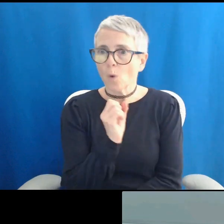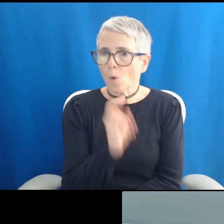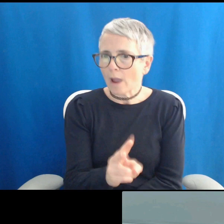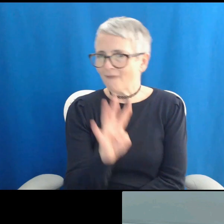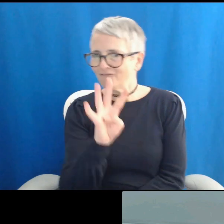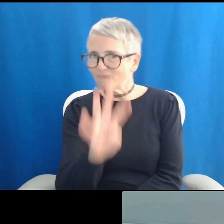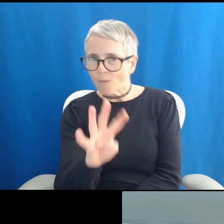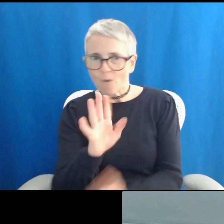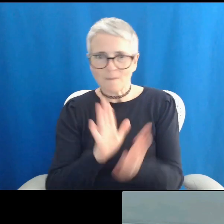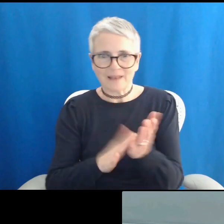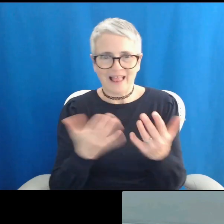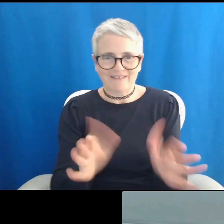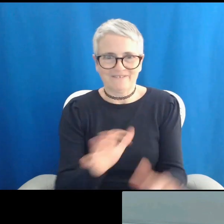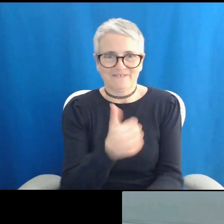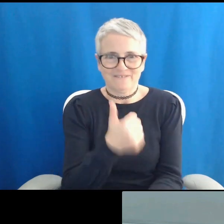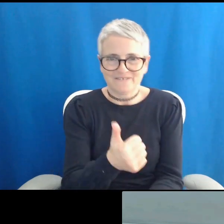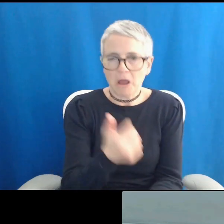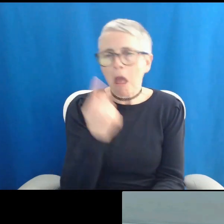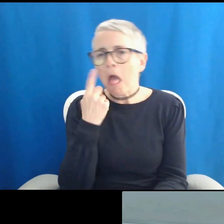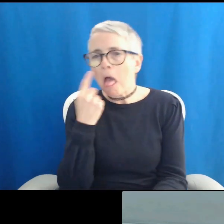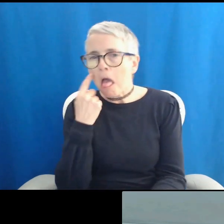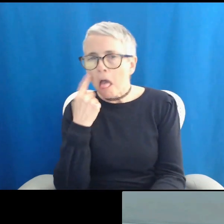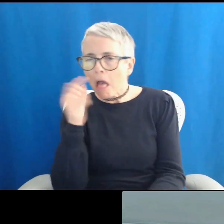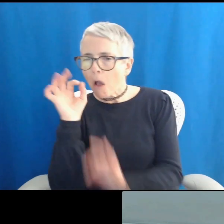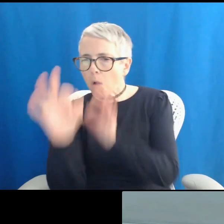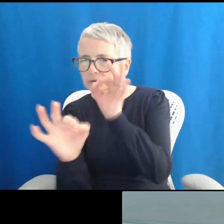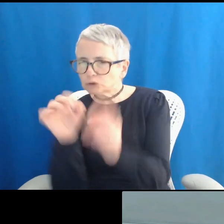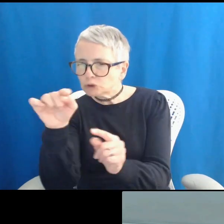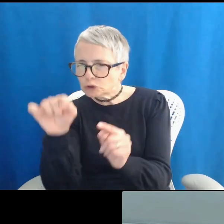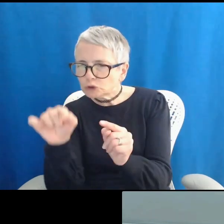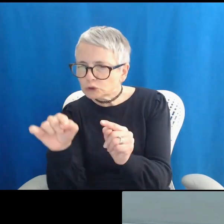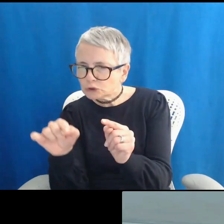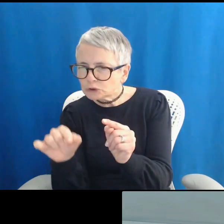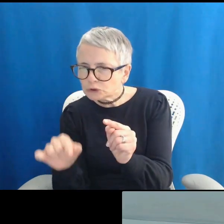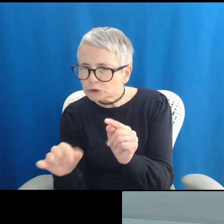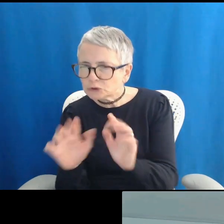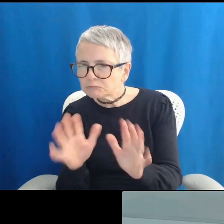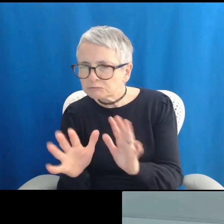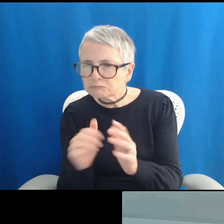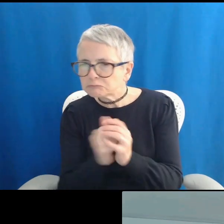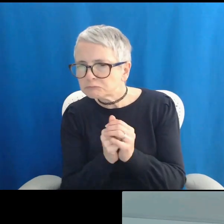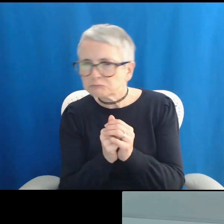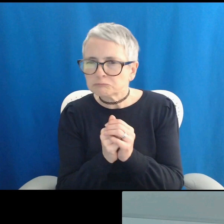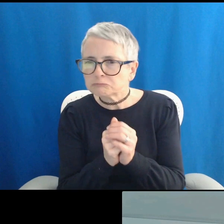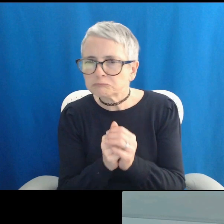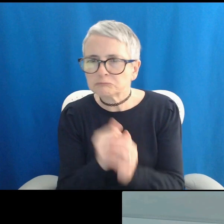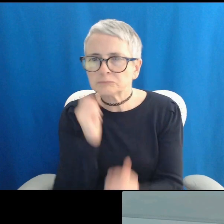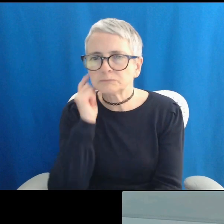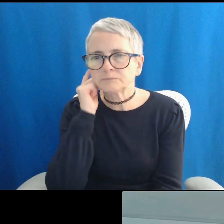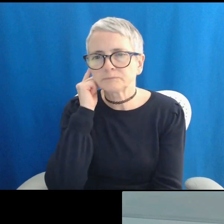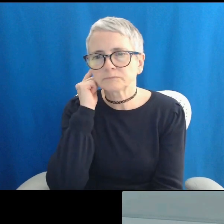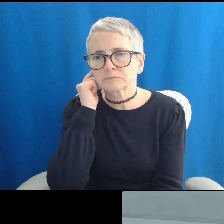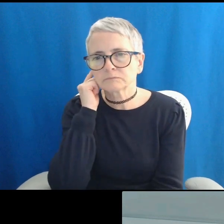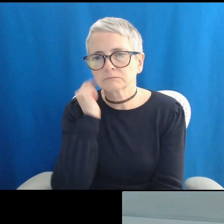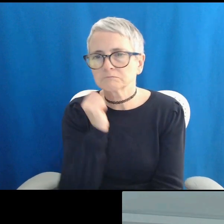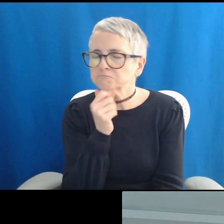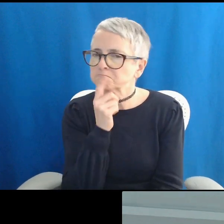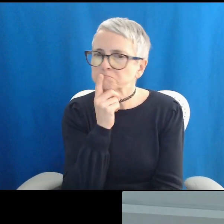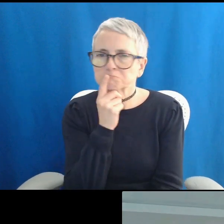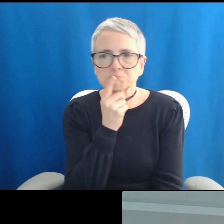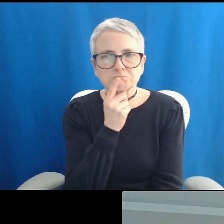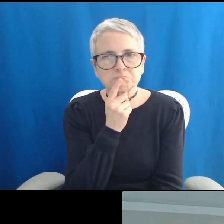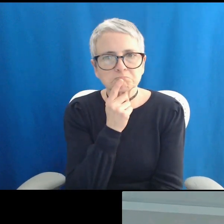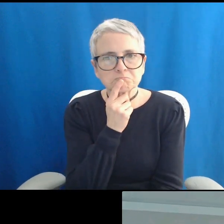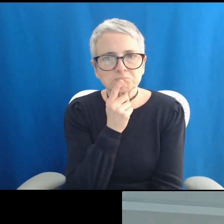4 minutes. I am just having a quick look through to see if there are any questions or any